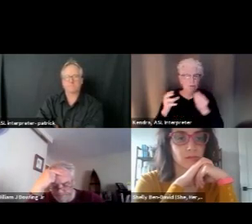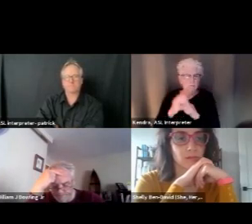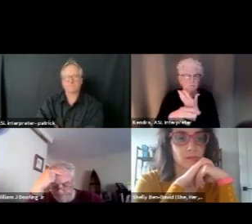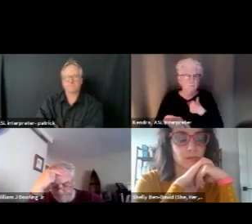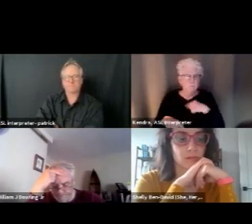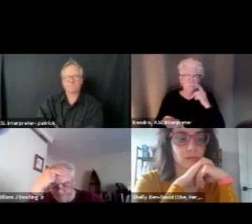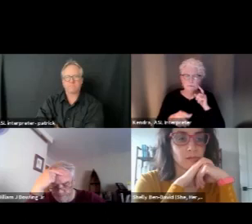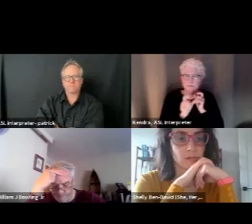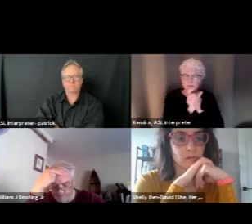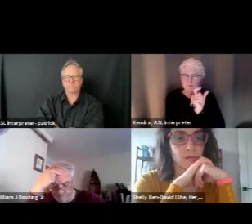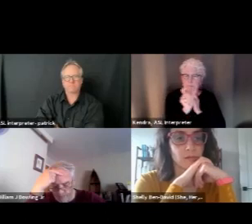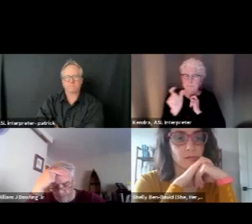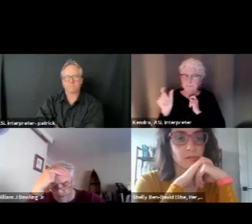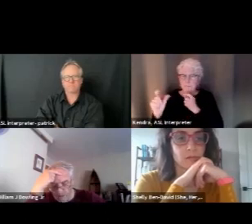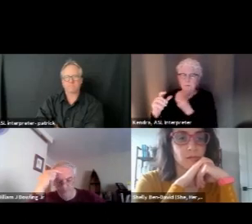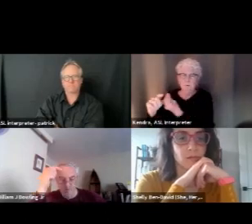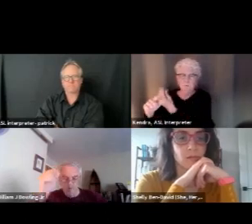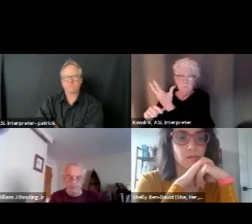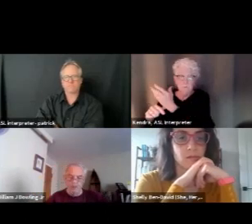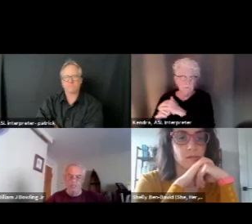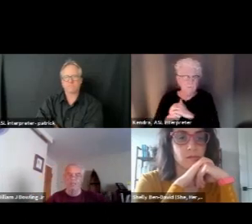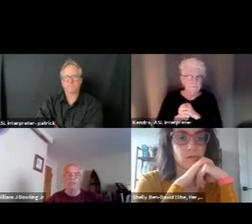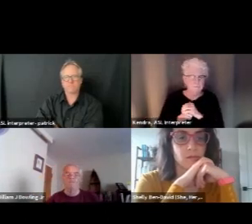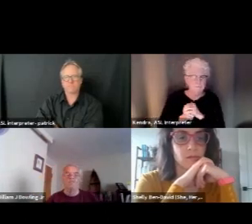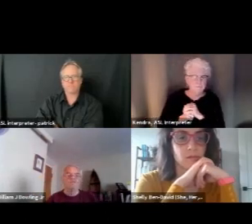development of positive sense of self and self-actualization.